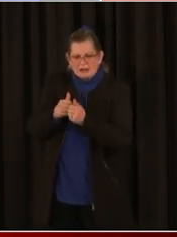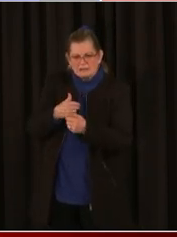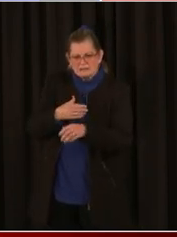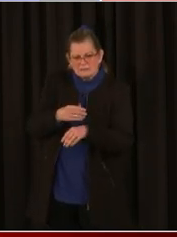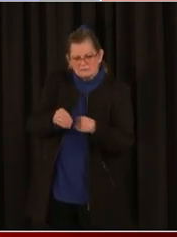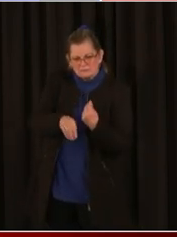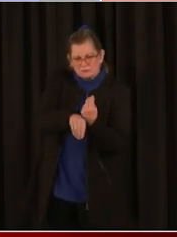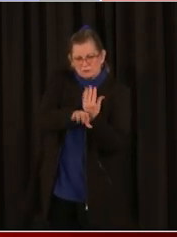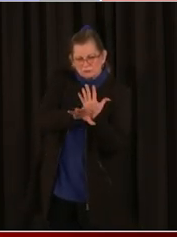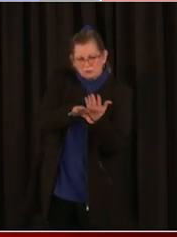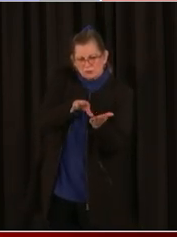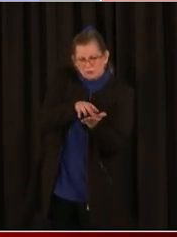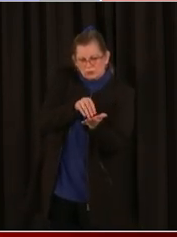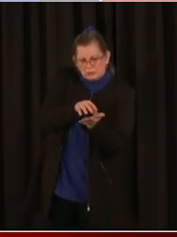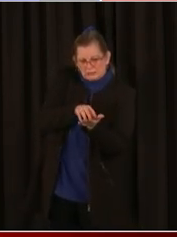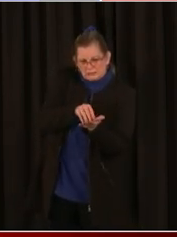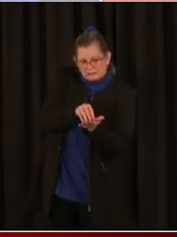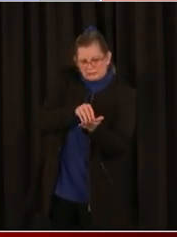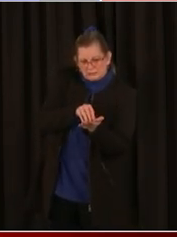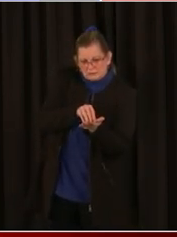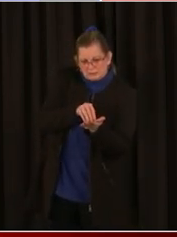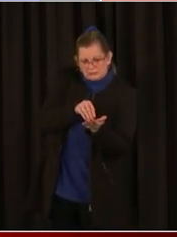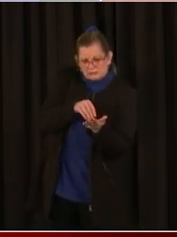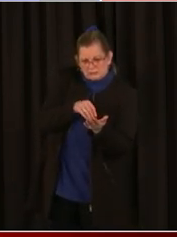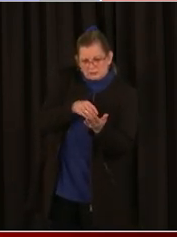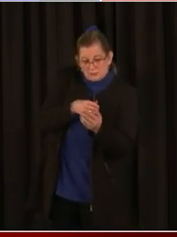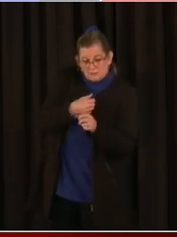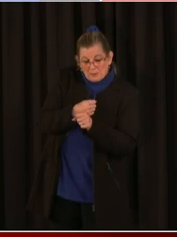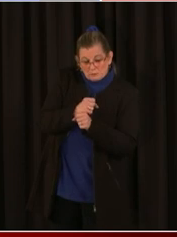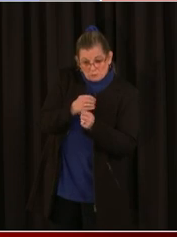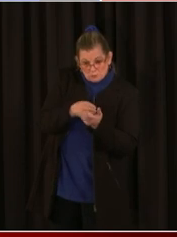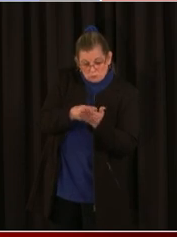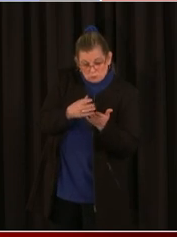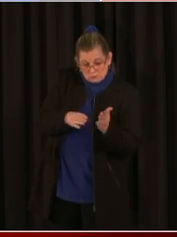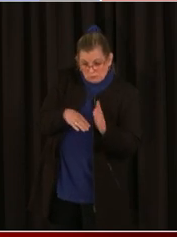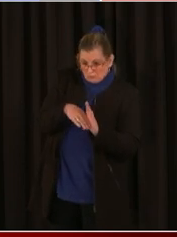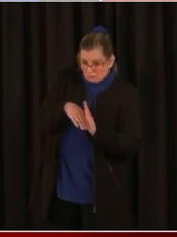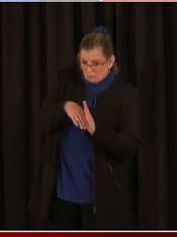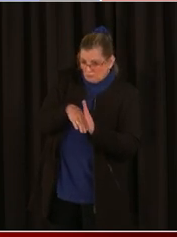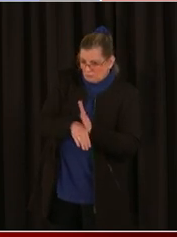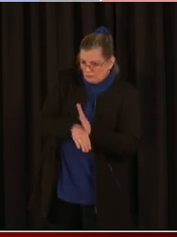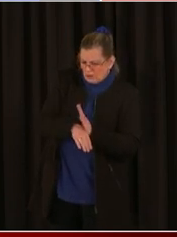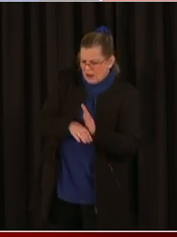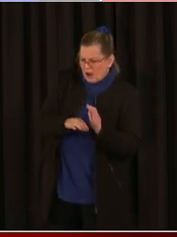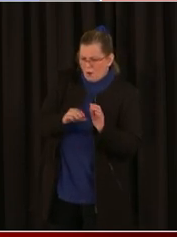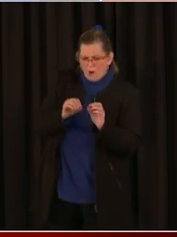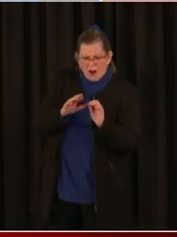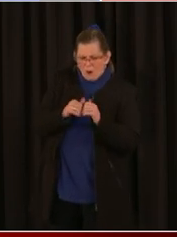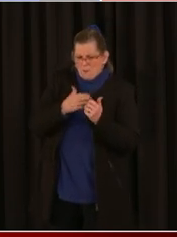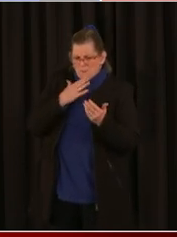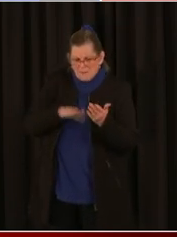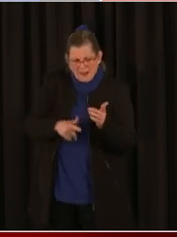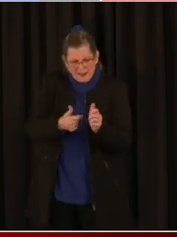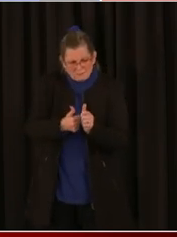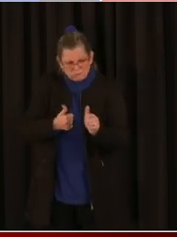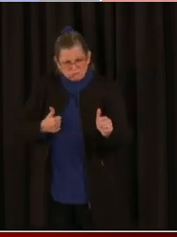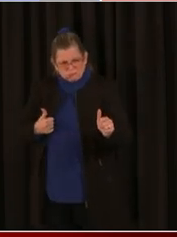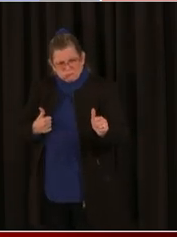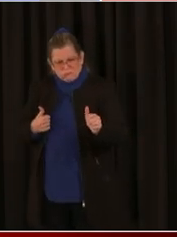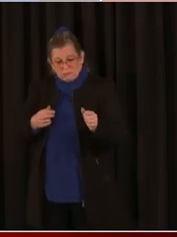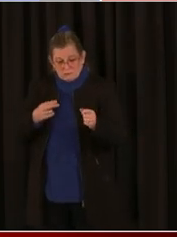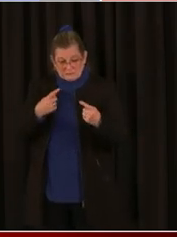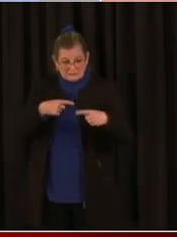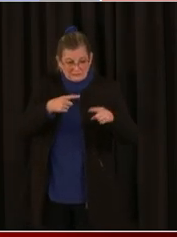kids? So we'll be talking about that, but it also will be an opportunity to look at some of the issues around reopening schools, which I know is